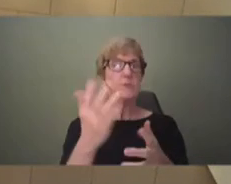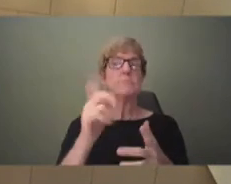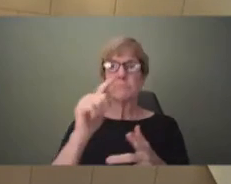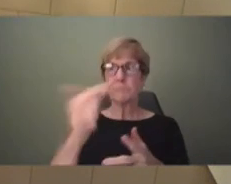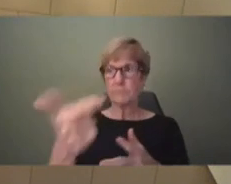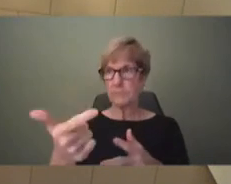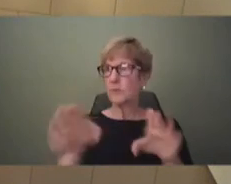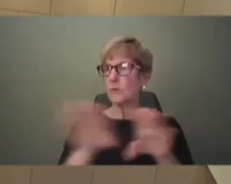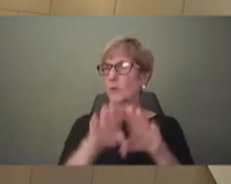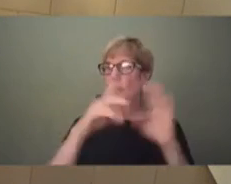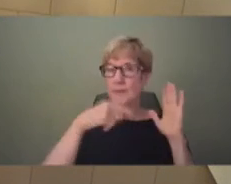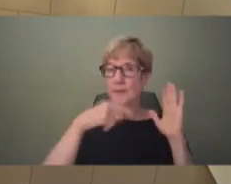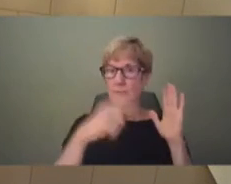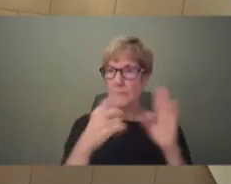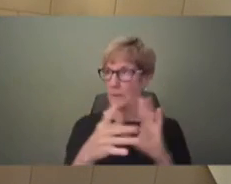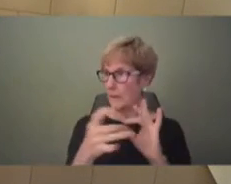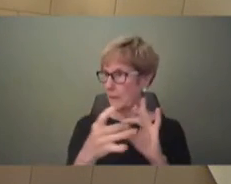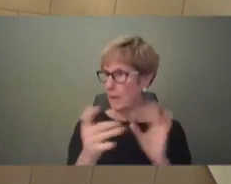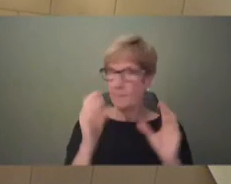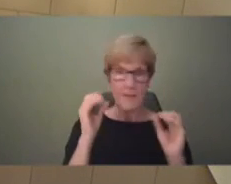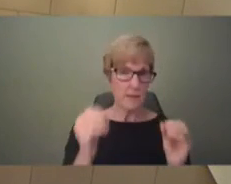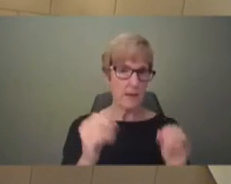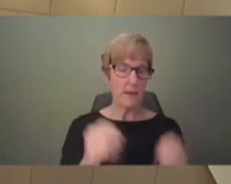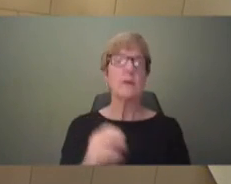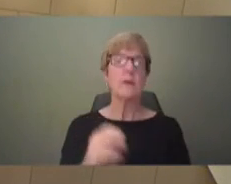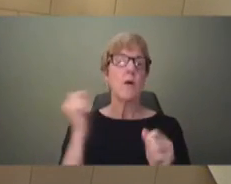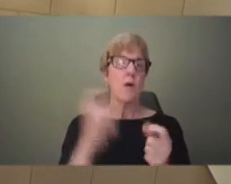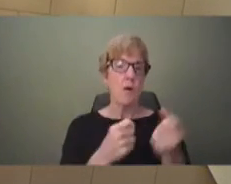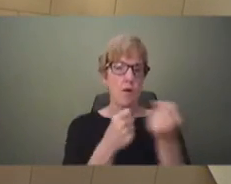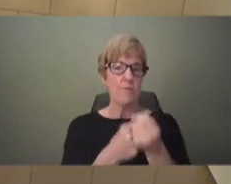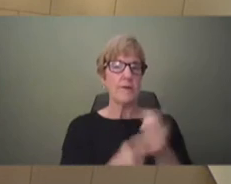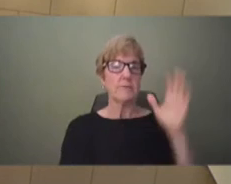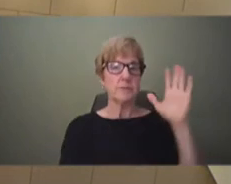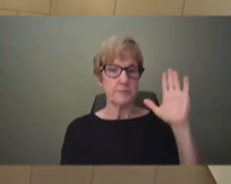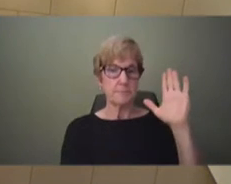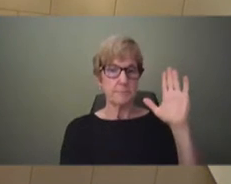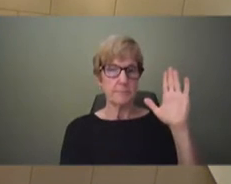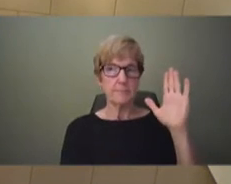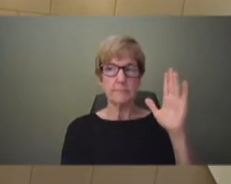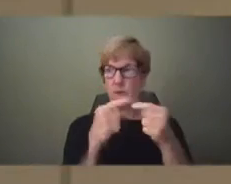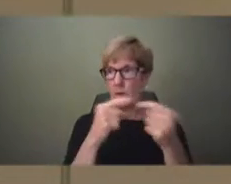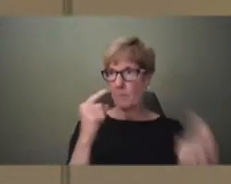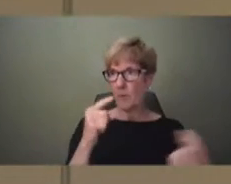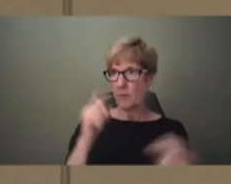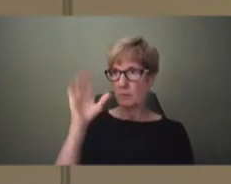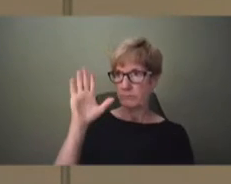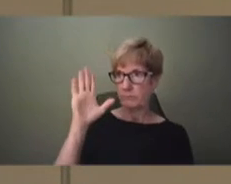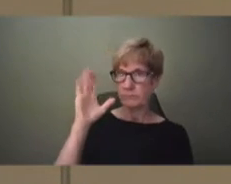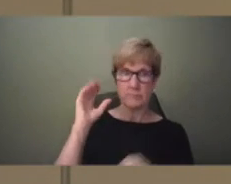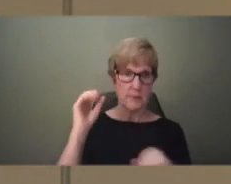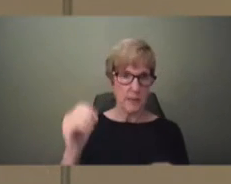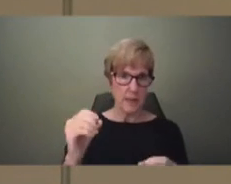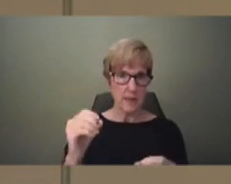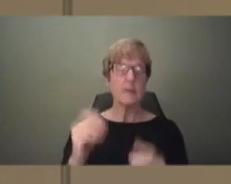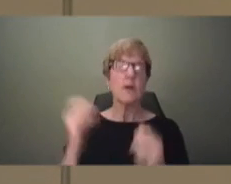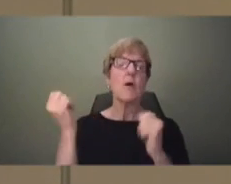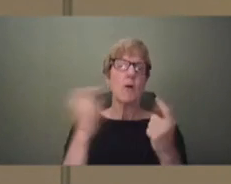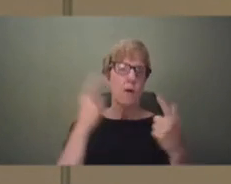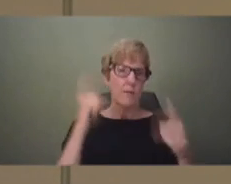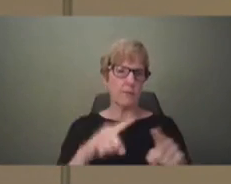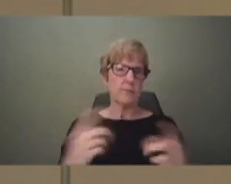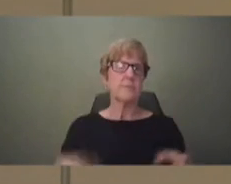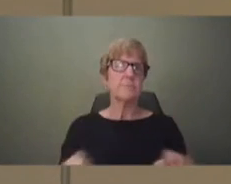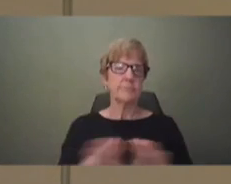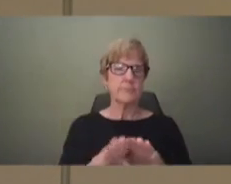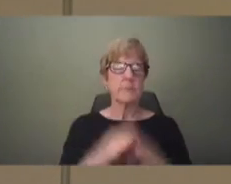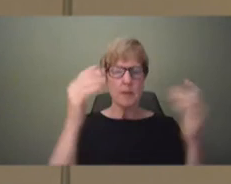hearing any comment on it hearing none all in favor please raise your hand any opposed raise your hand seeing none that's unanimous to close the public hearing move on